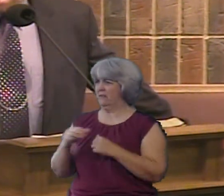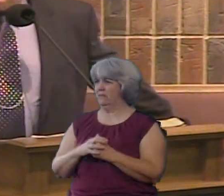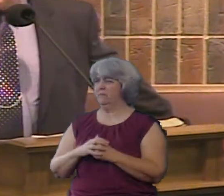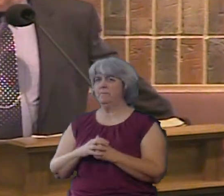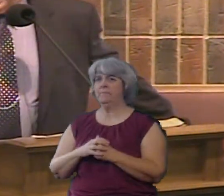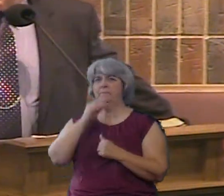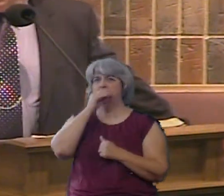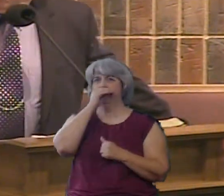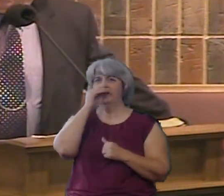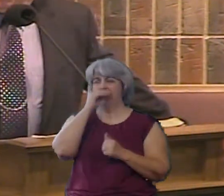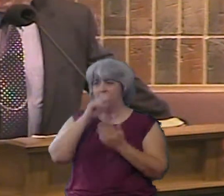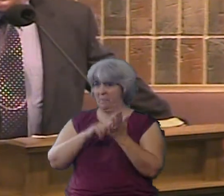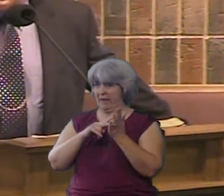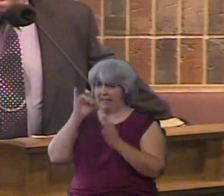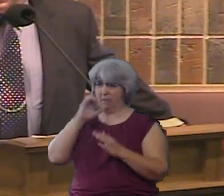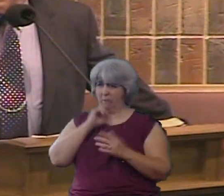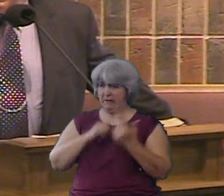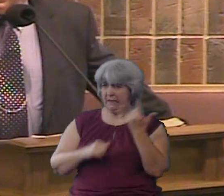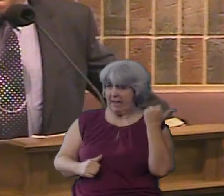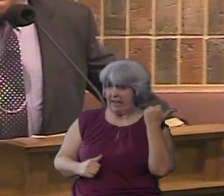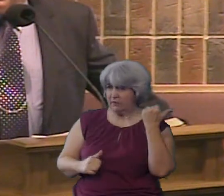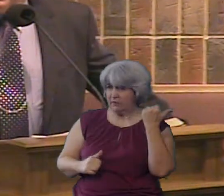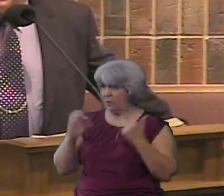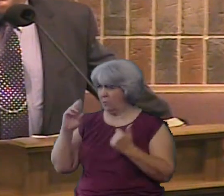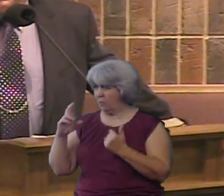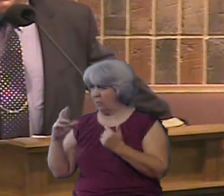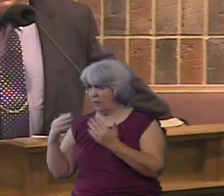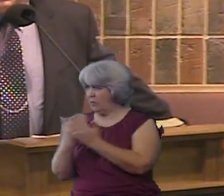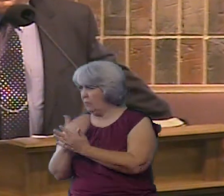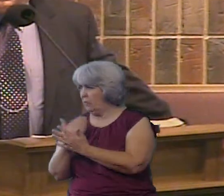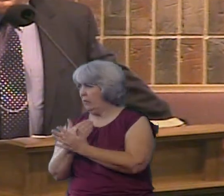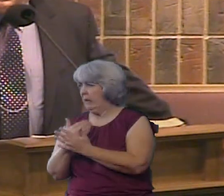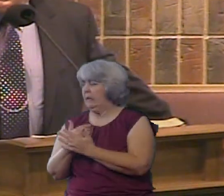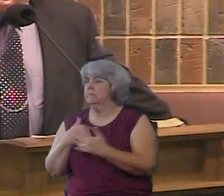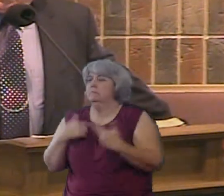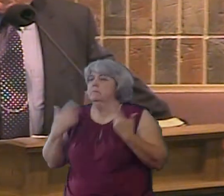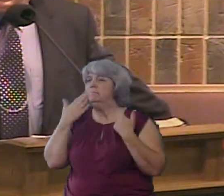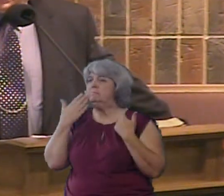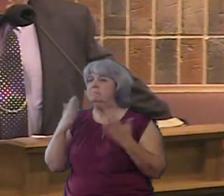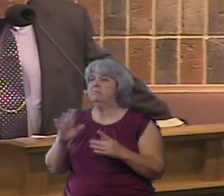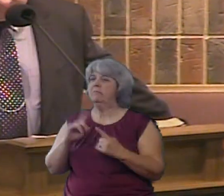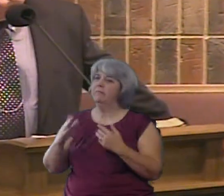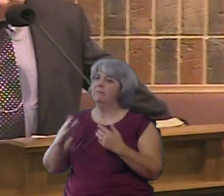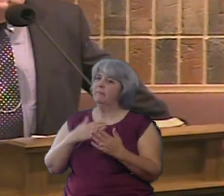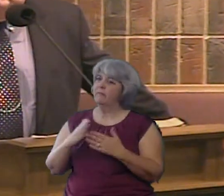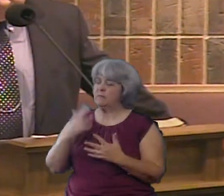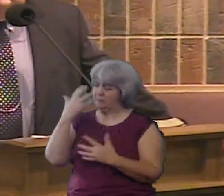I don't know if that was from last year or they're starting over. The Scriptures.